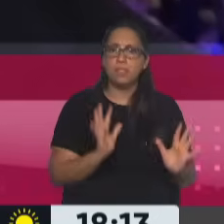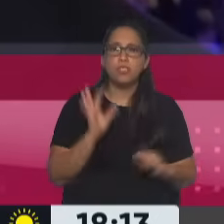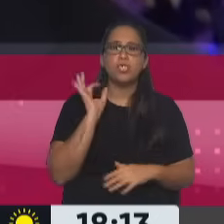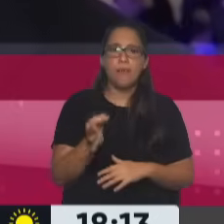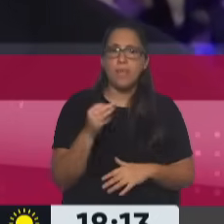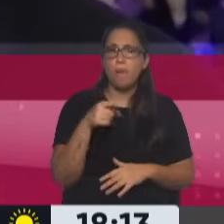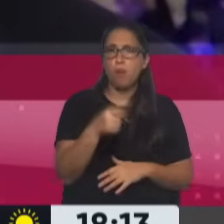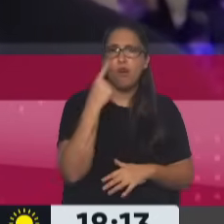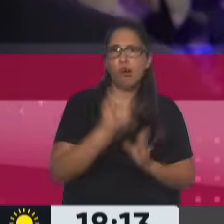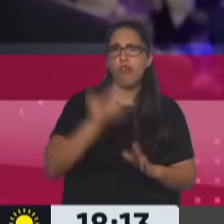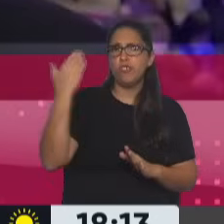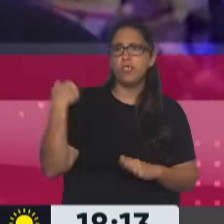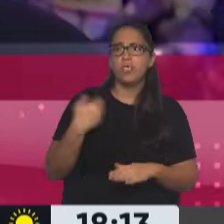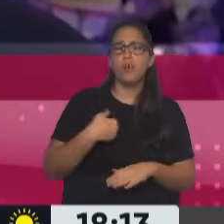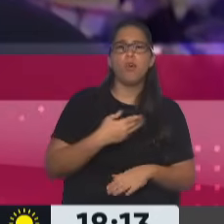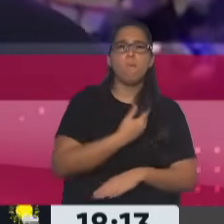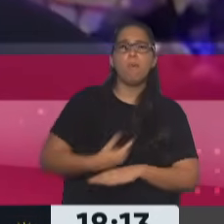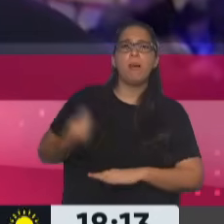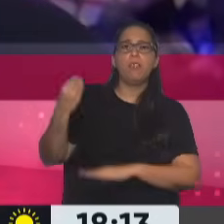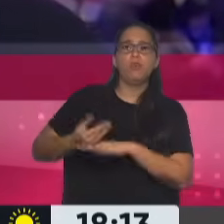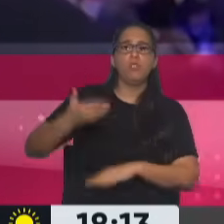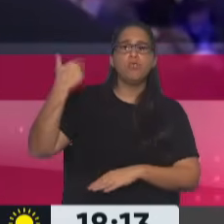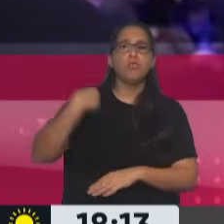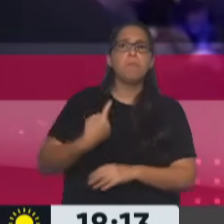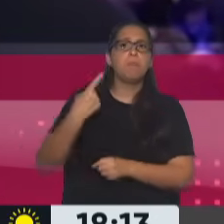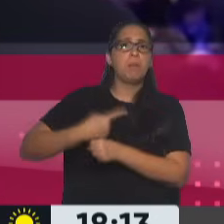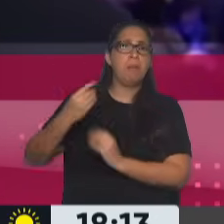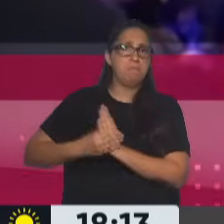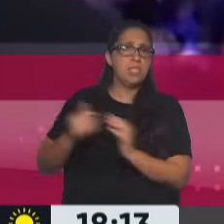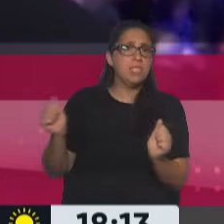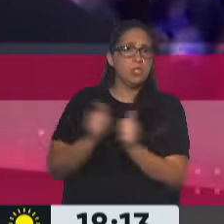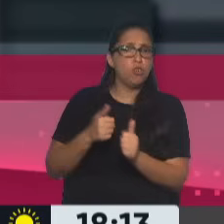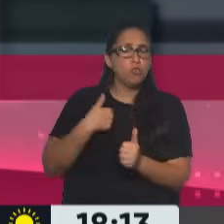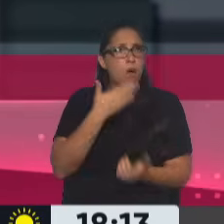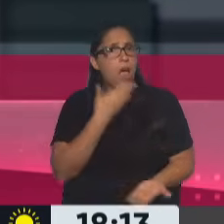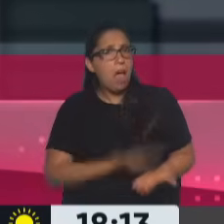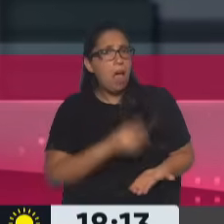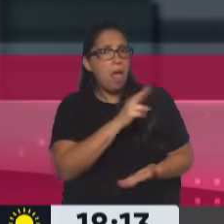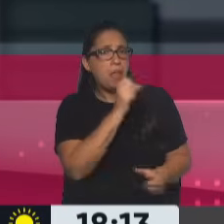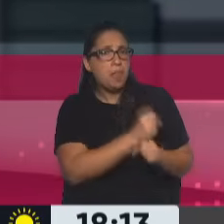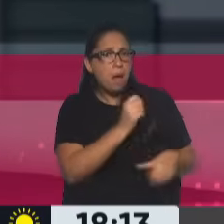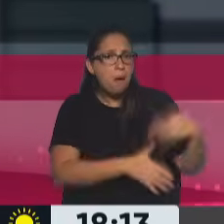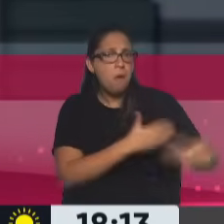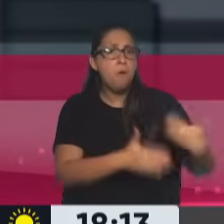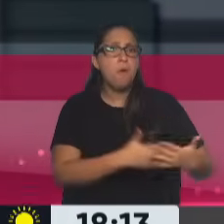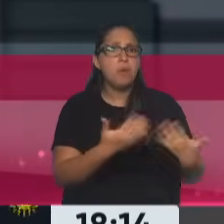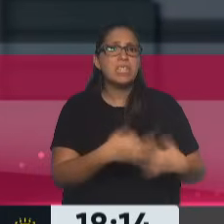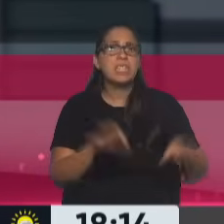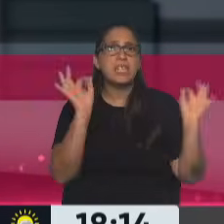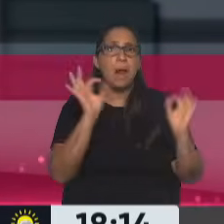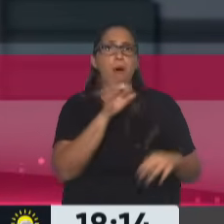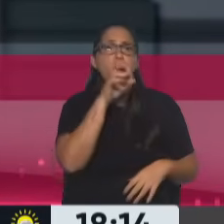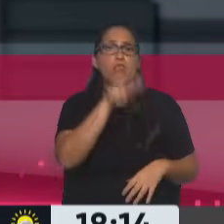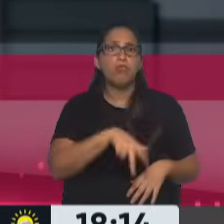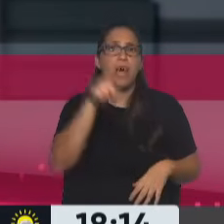Trump 45 when I was Prime Minister. And I already was impressed by what he was doing. And he is doing it again, saving NATO at the summit in The Hague.